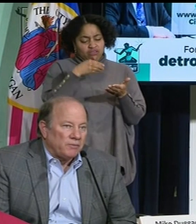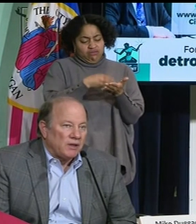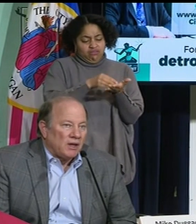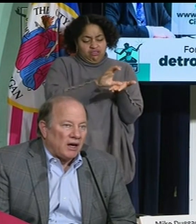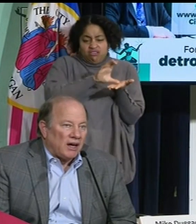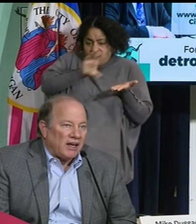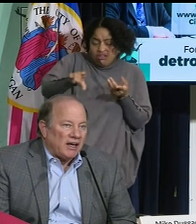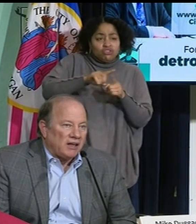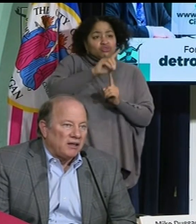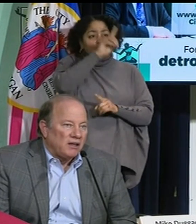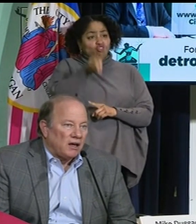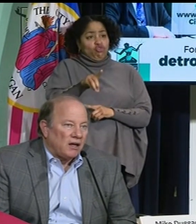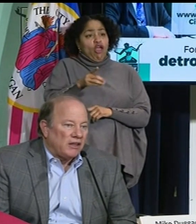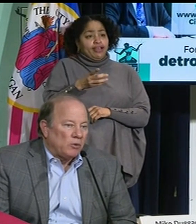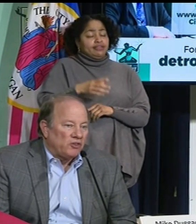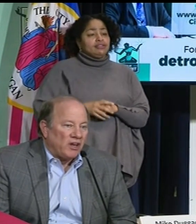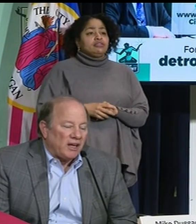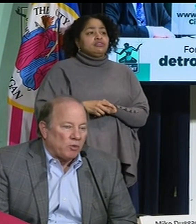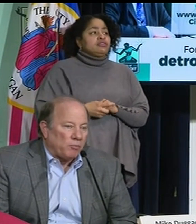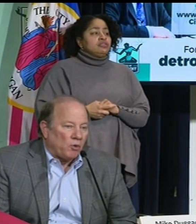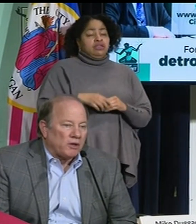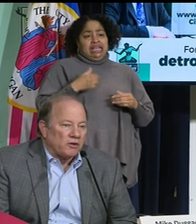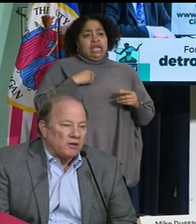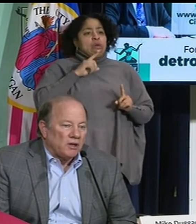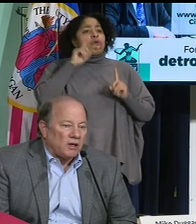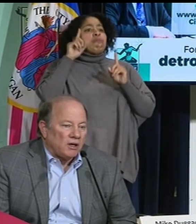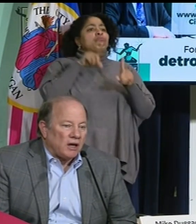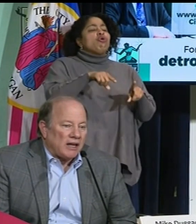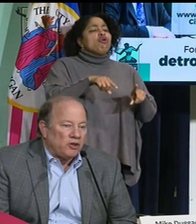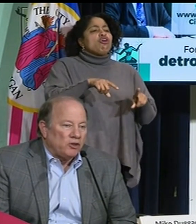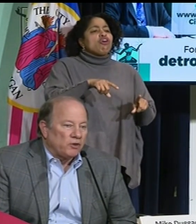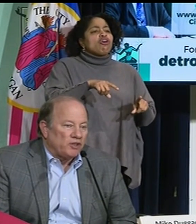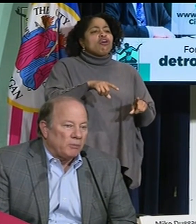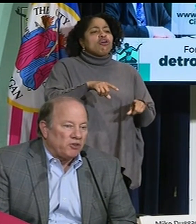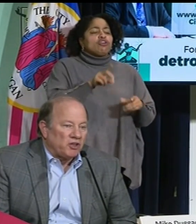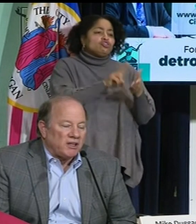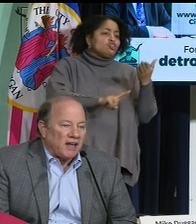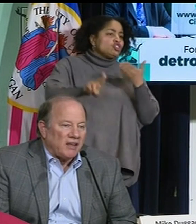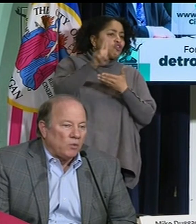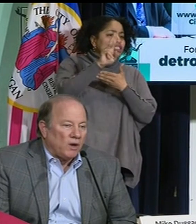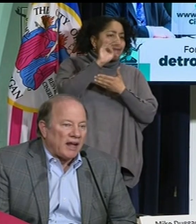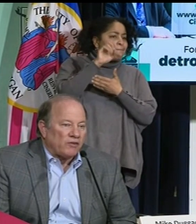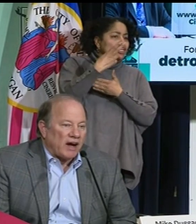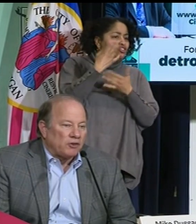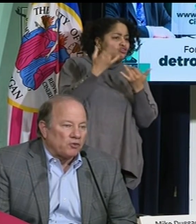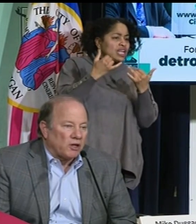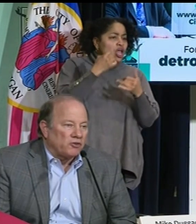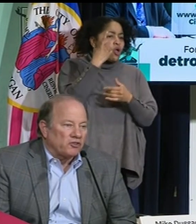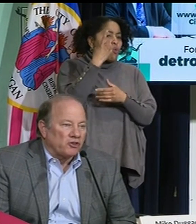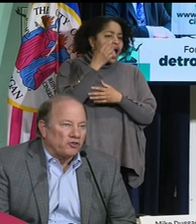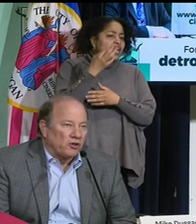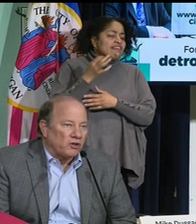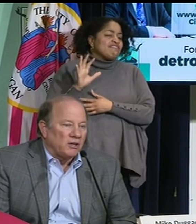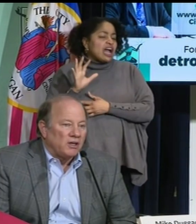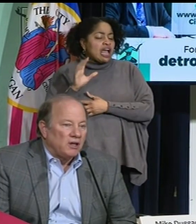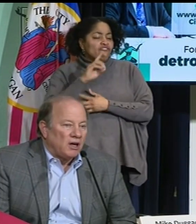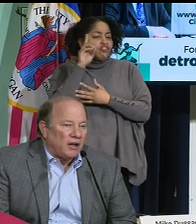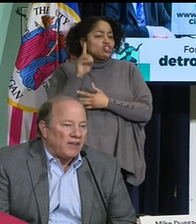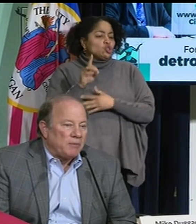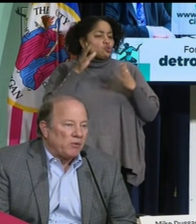Detroit. There was a report out of the University of Michigan today that one out of five Detroiters is